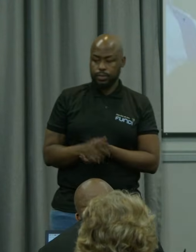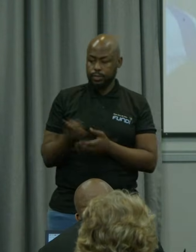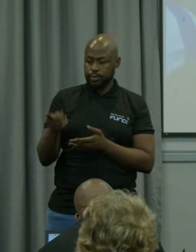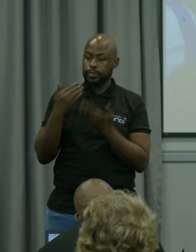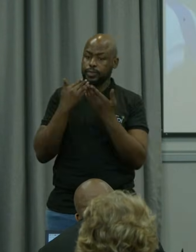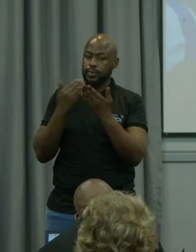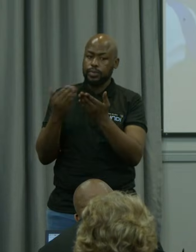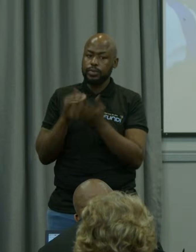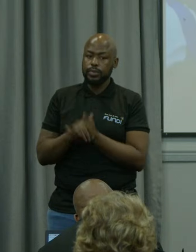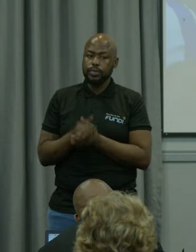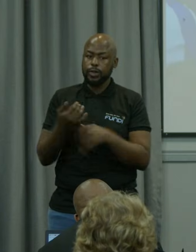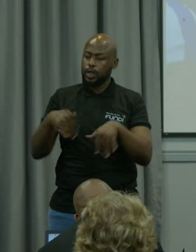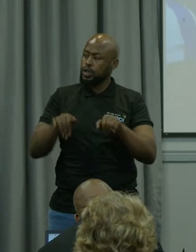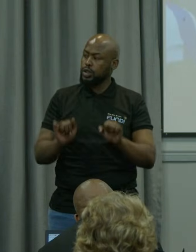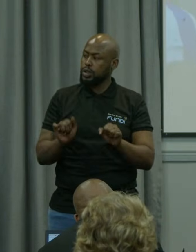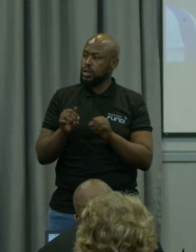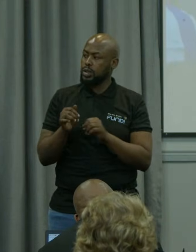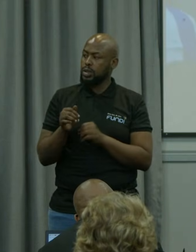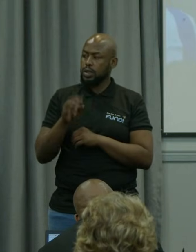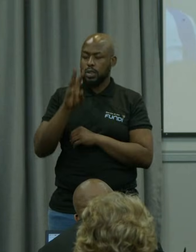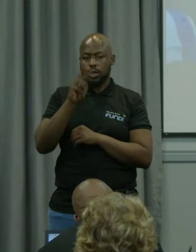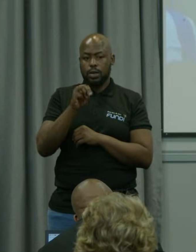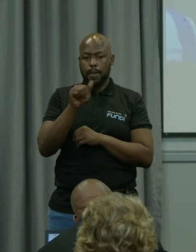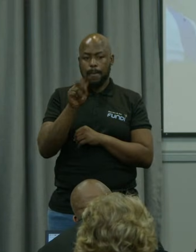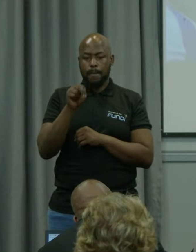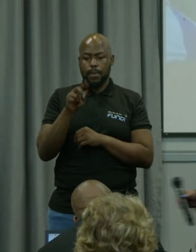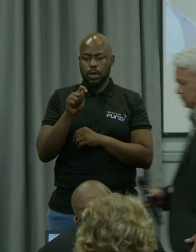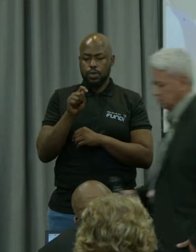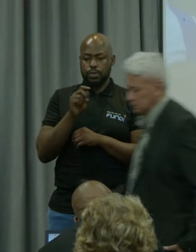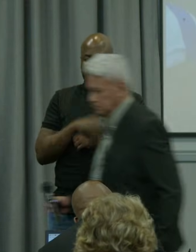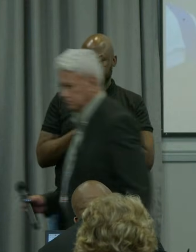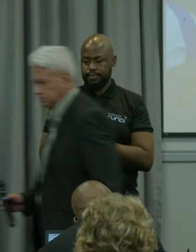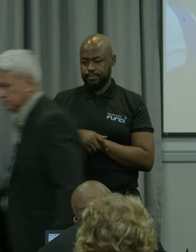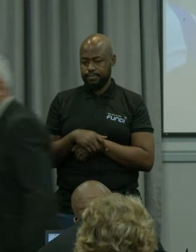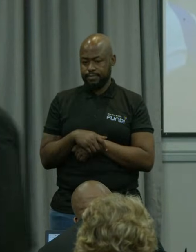Thanks, Chair. I'm Mantu Vilana from Sanase.